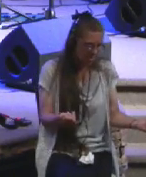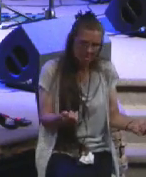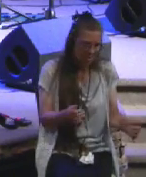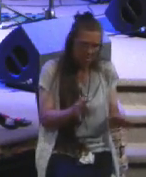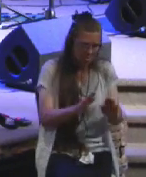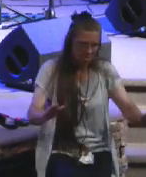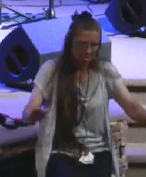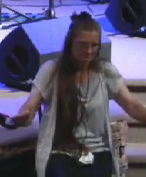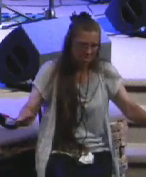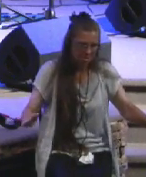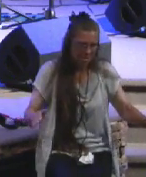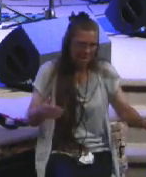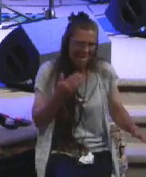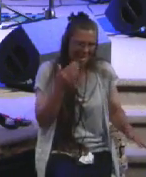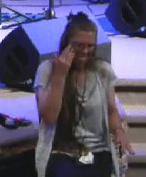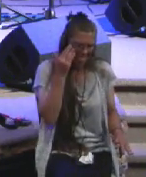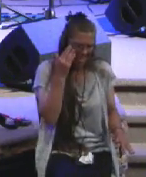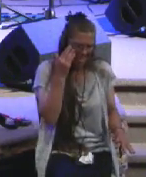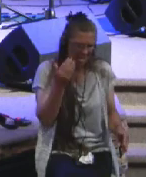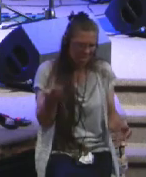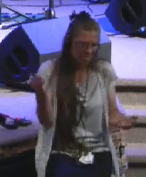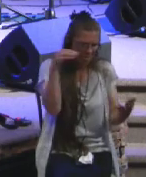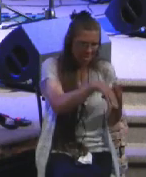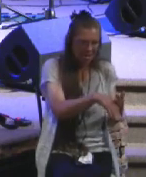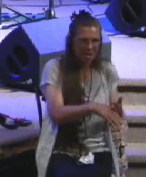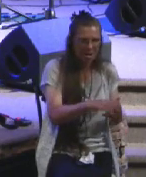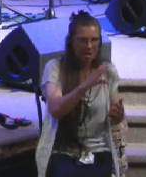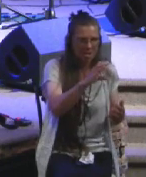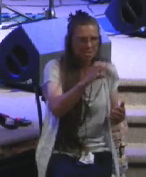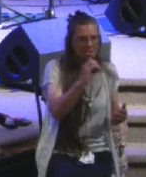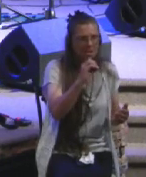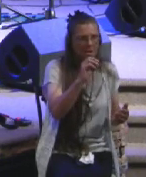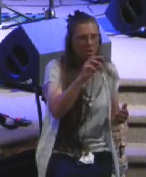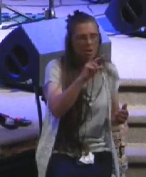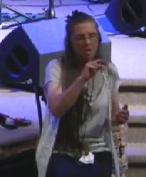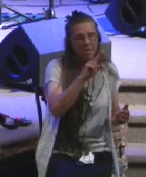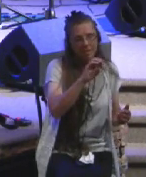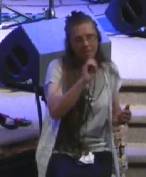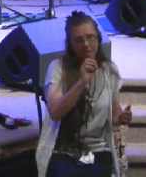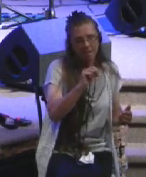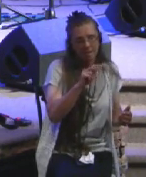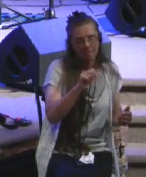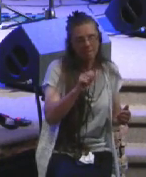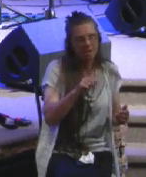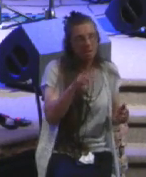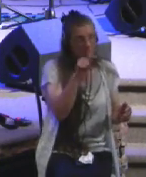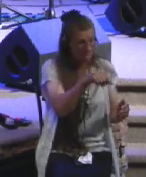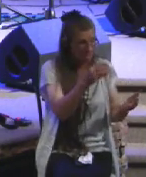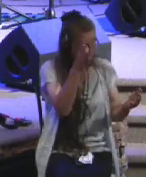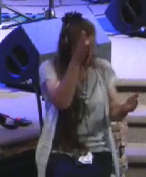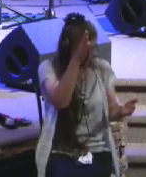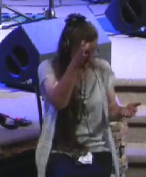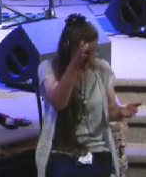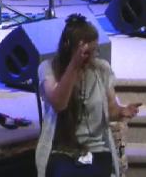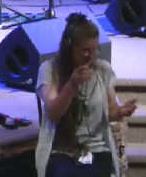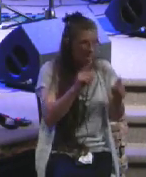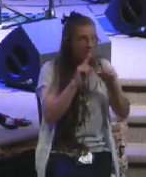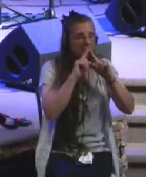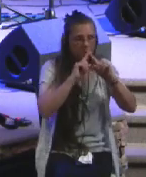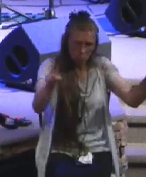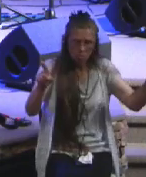child sacrifice. I think he more or less put her in a convent or something and never saw her again. But here's a father who was in the habit of shooting off